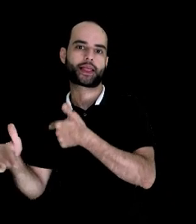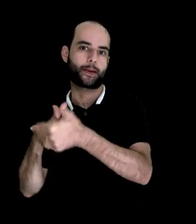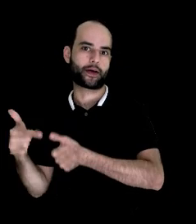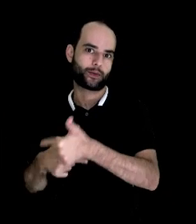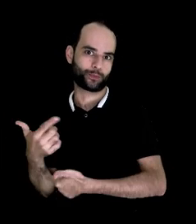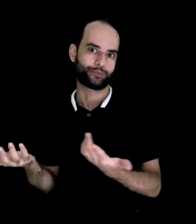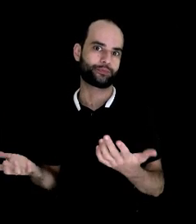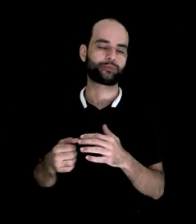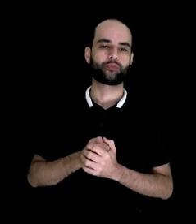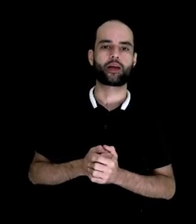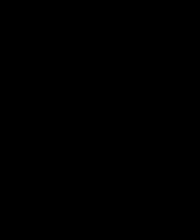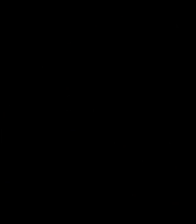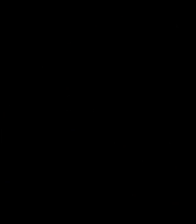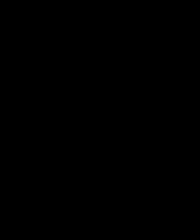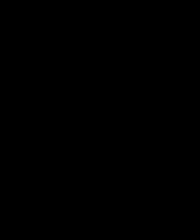the numbers in percentage,